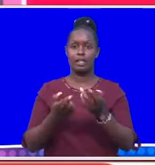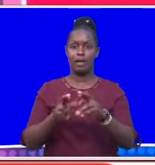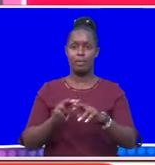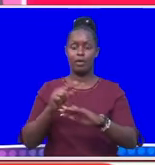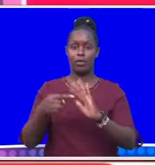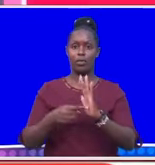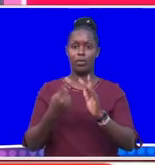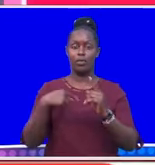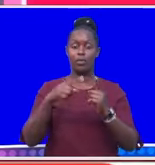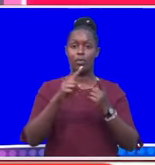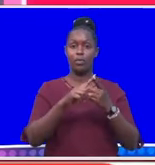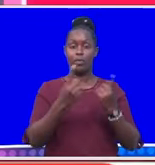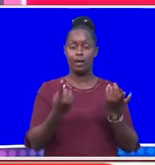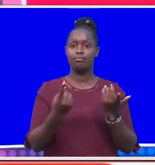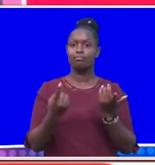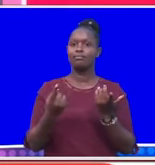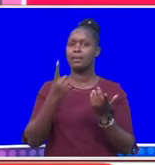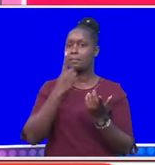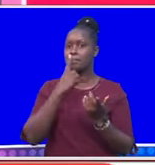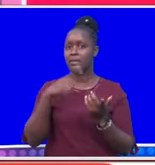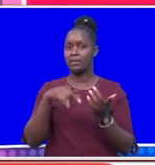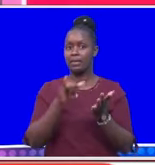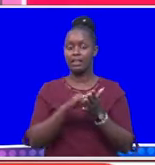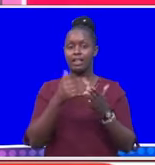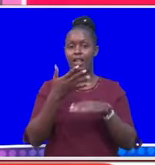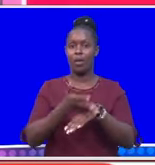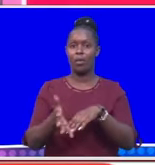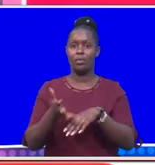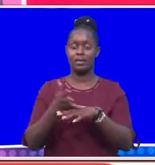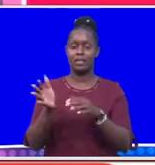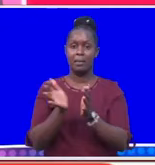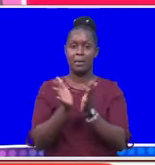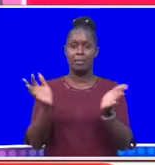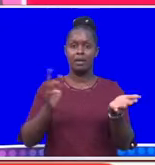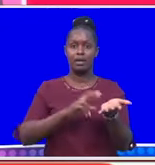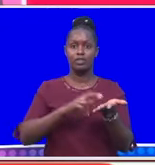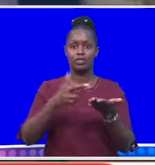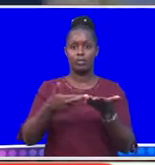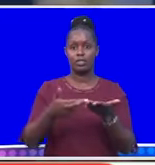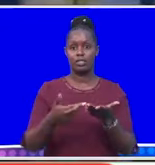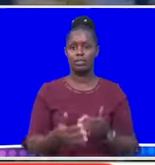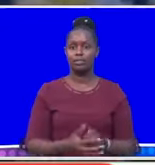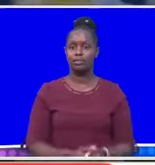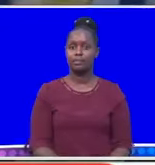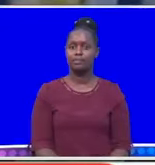budget called out on wastage of public resources. Mike Kagungo with the details.